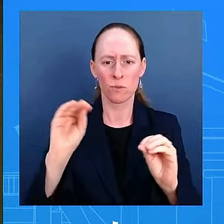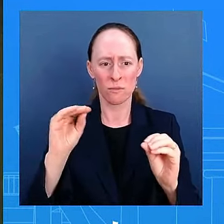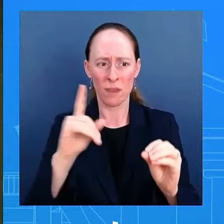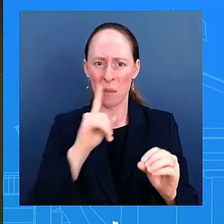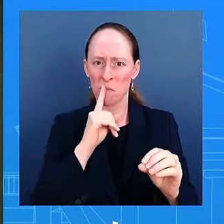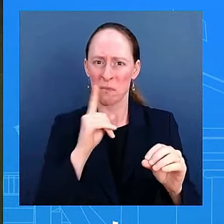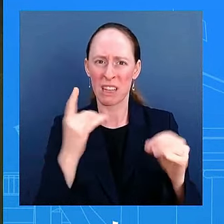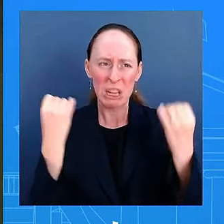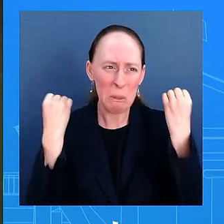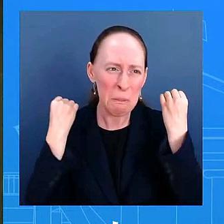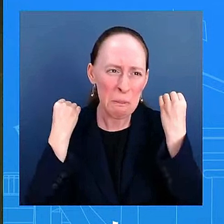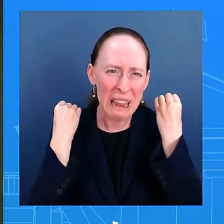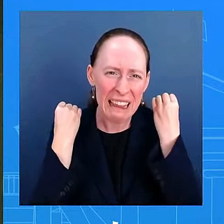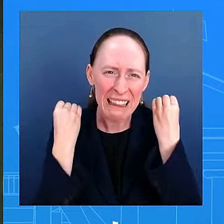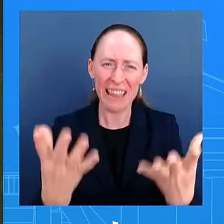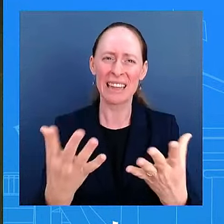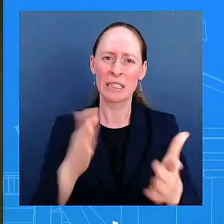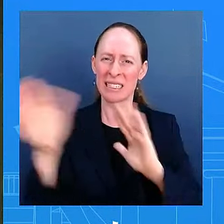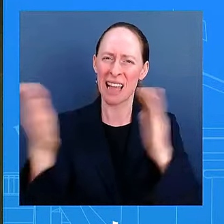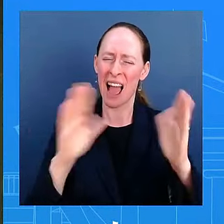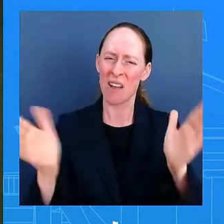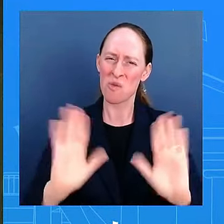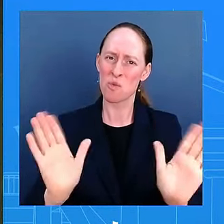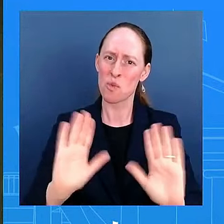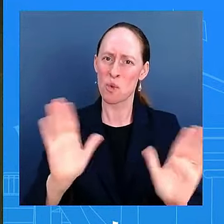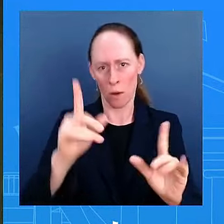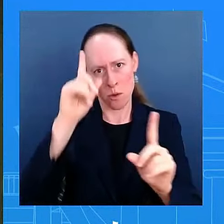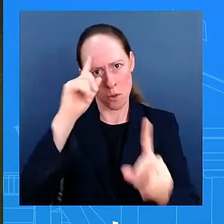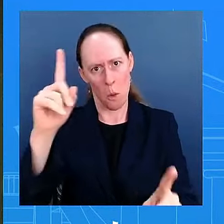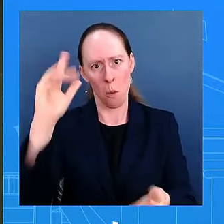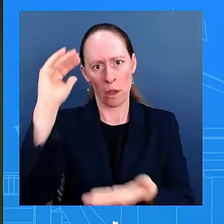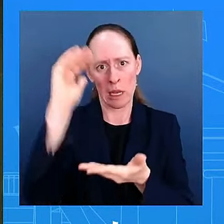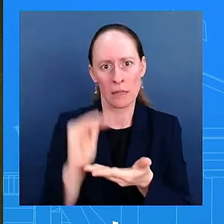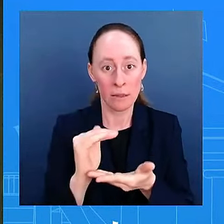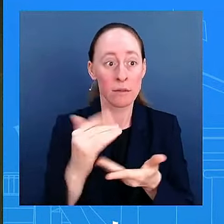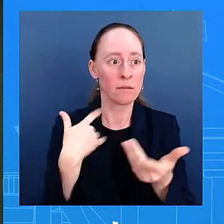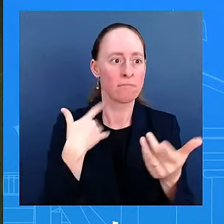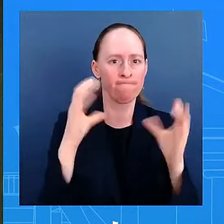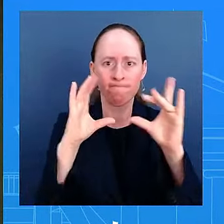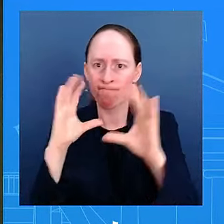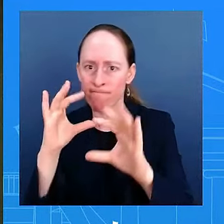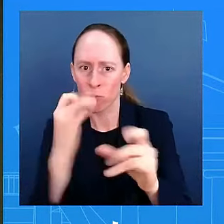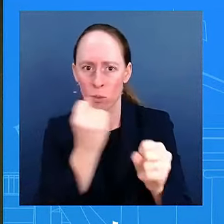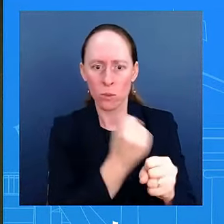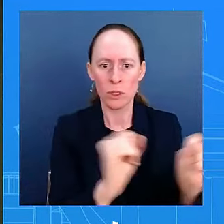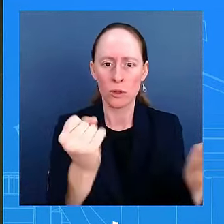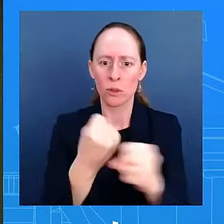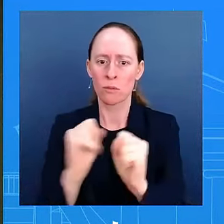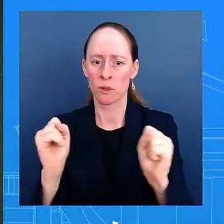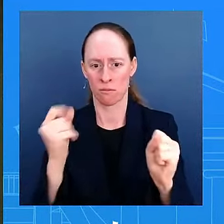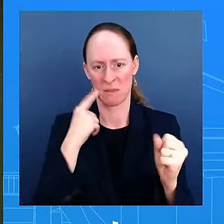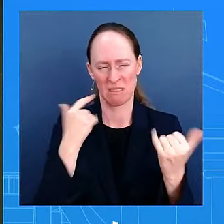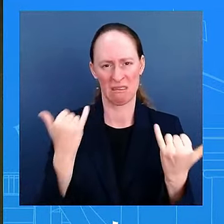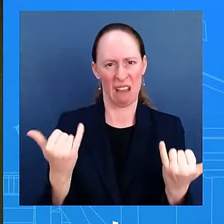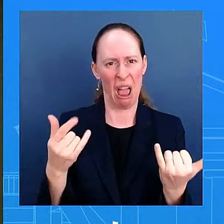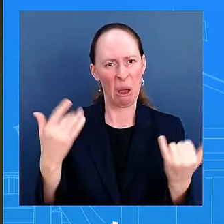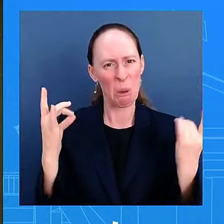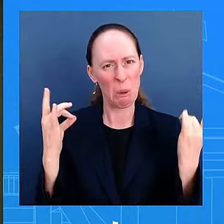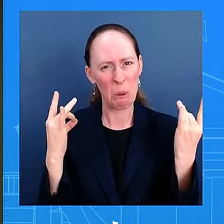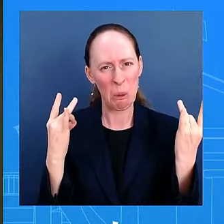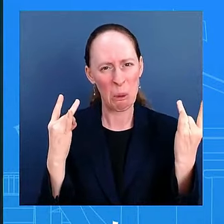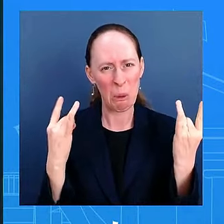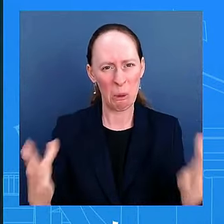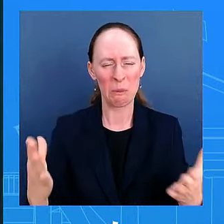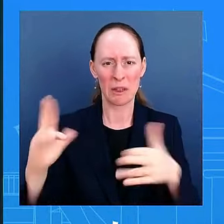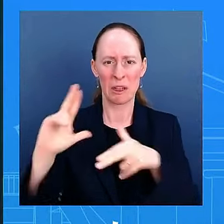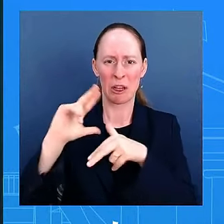we are dealing in the immediate aftermath of a terrible hurricane and many, many tornadoes ancillary to it. All right, thank you so